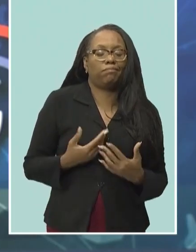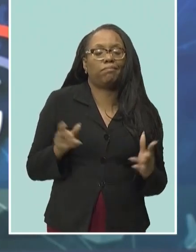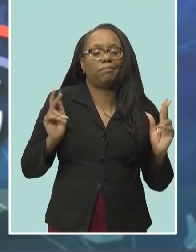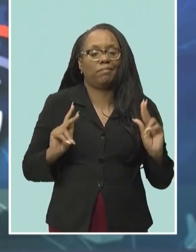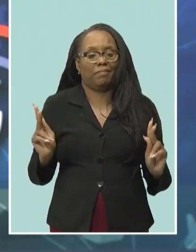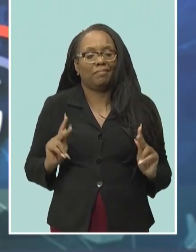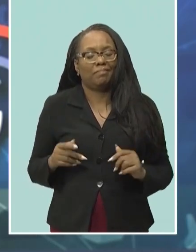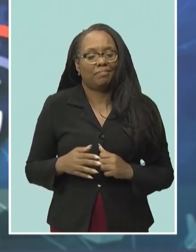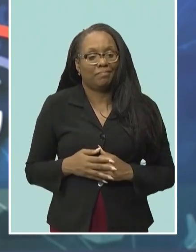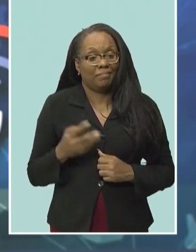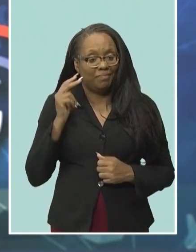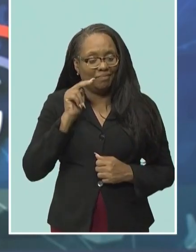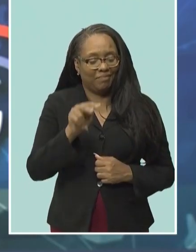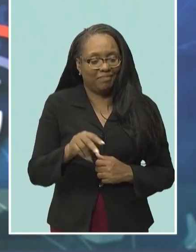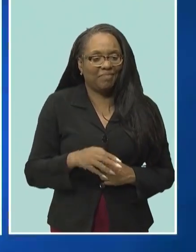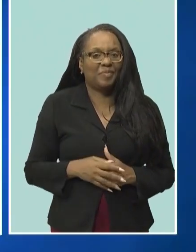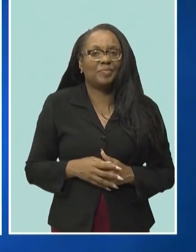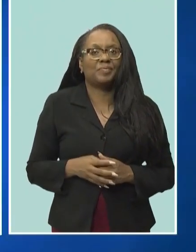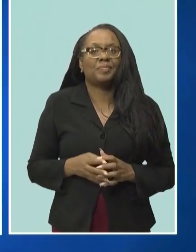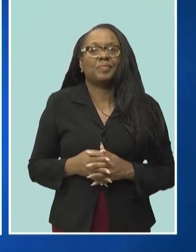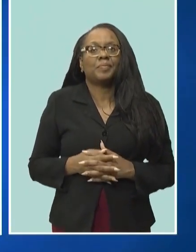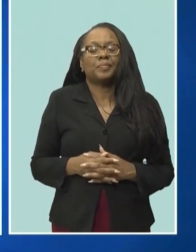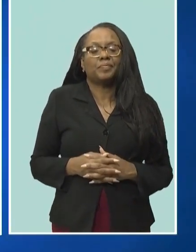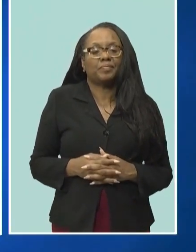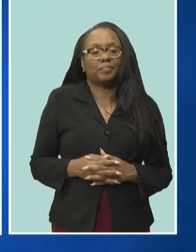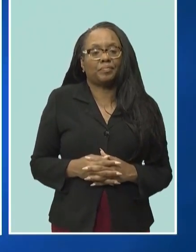McCaskey has that story.